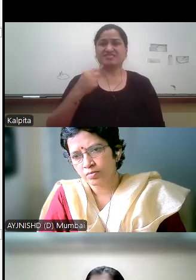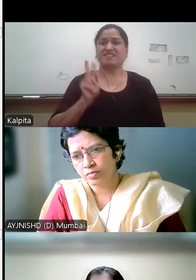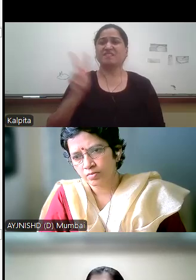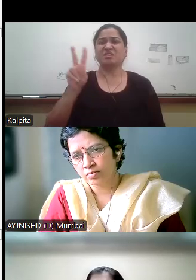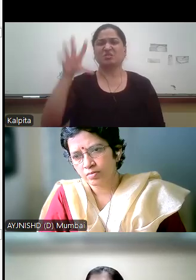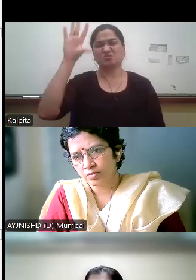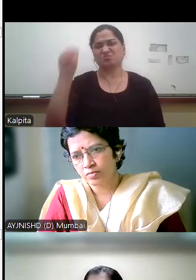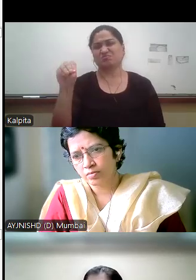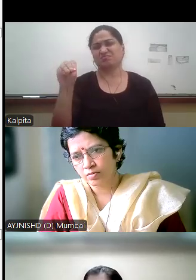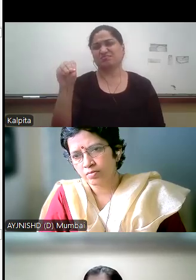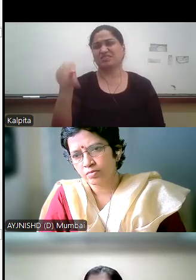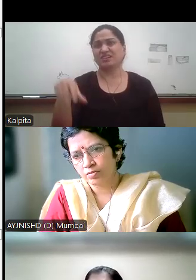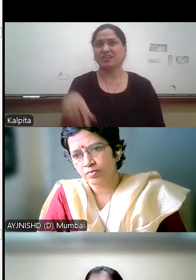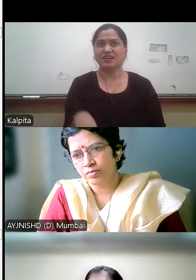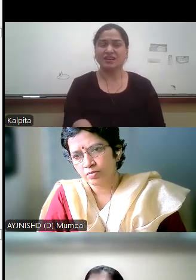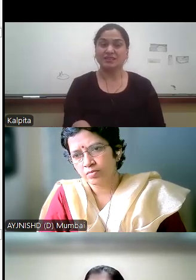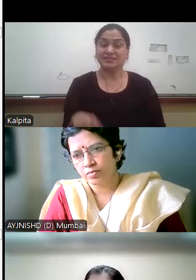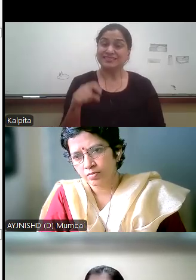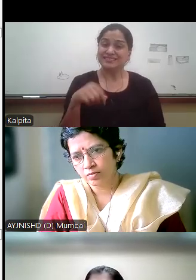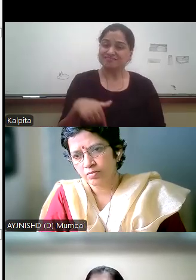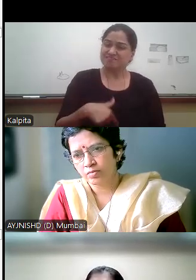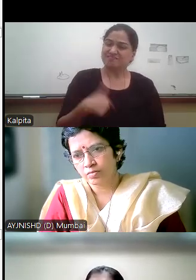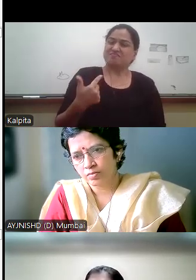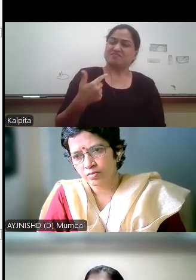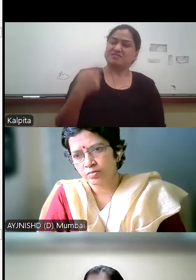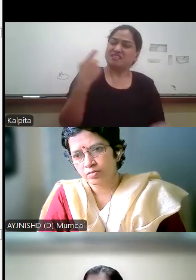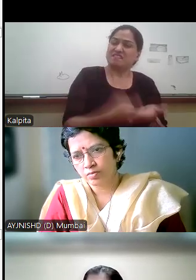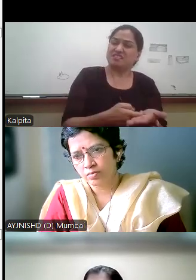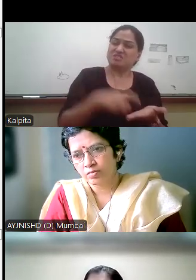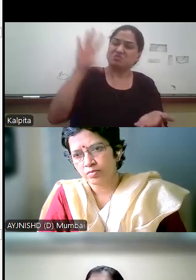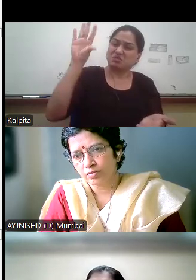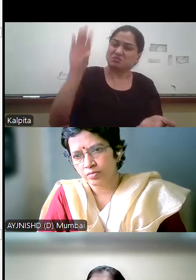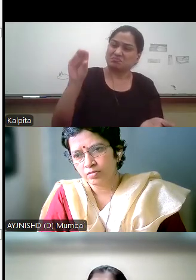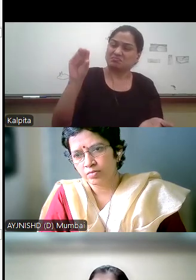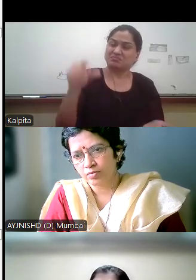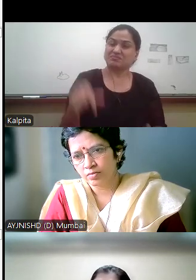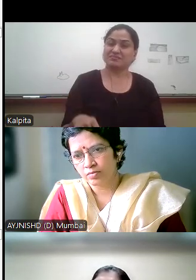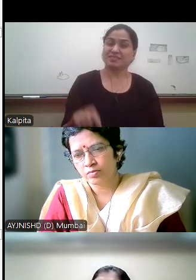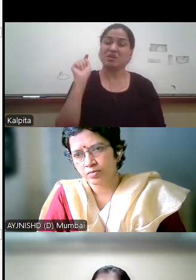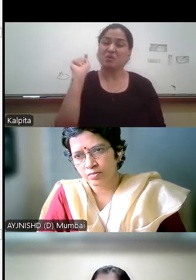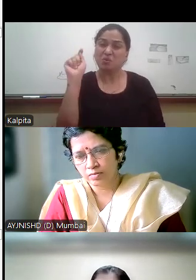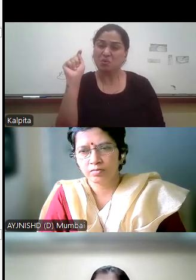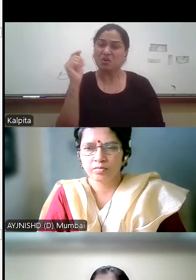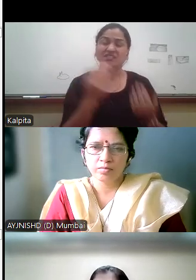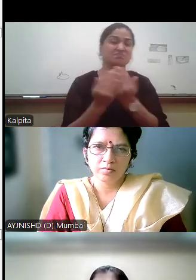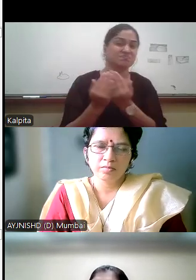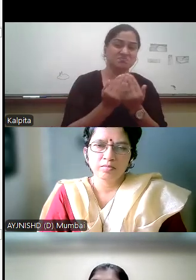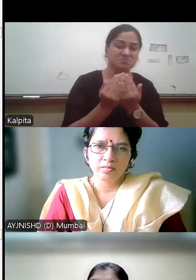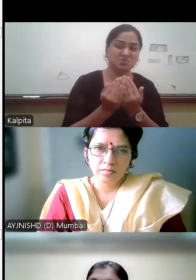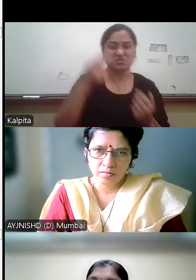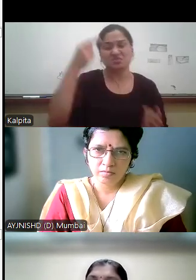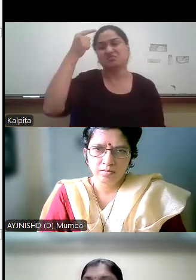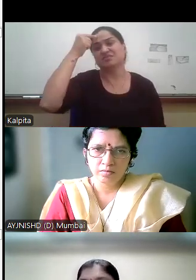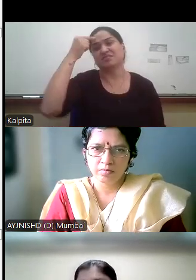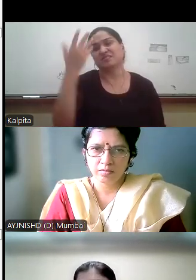of barriers which are created, and that affects their education, employment. So that lowers their self-esteem. If they go for